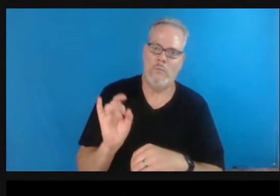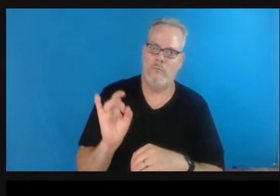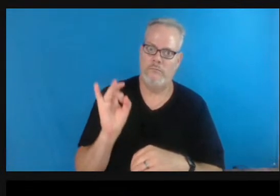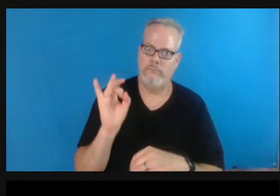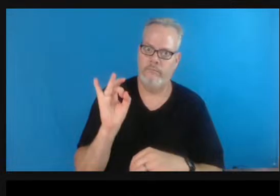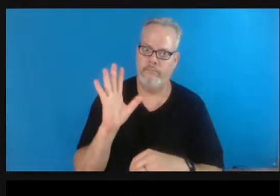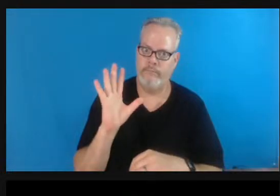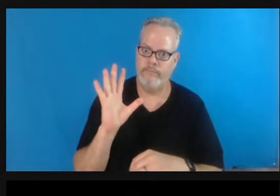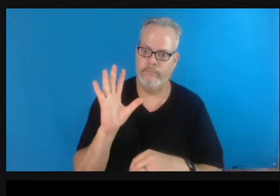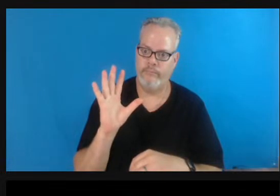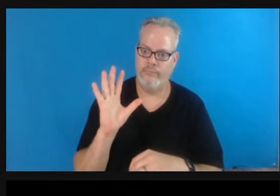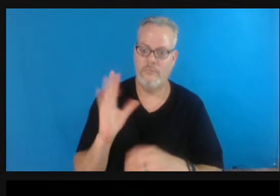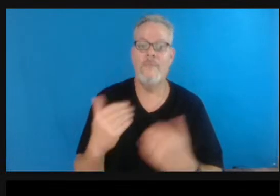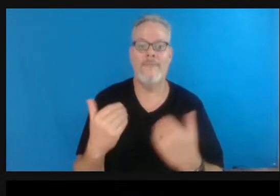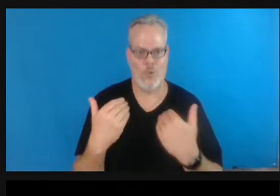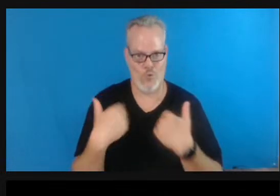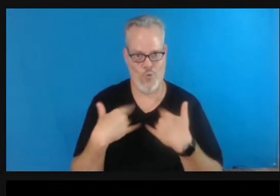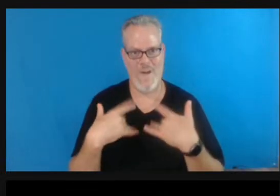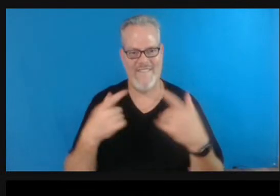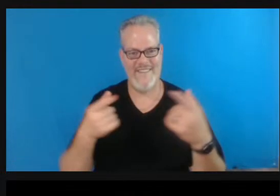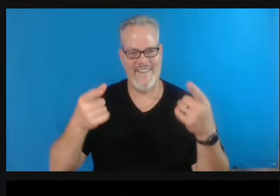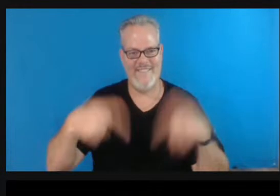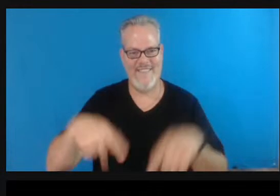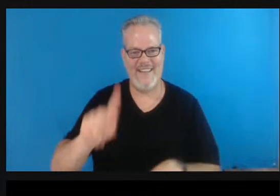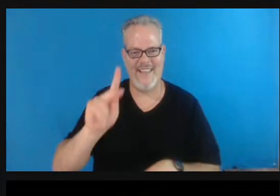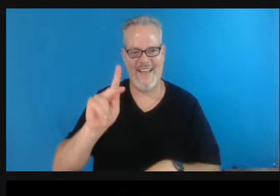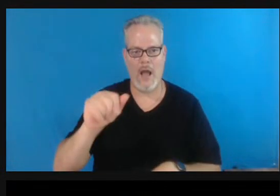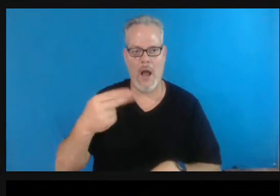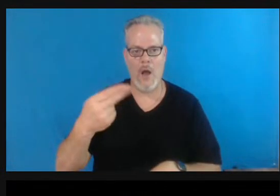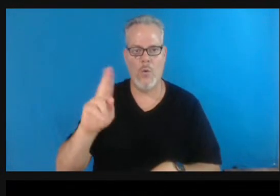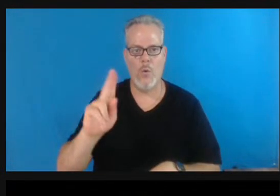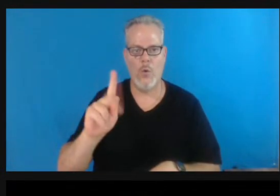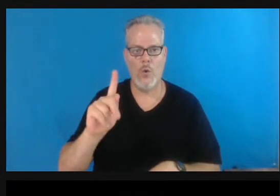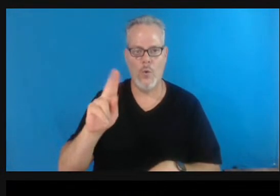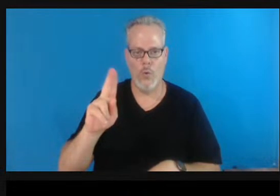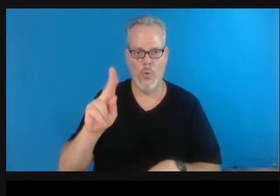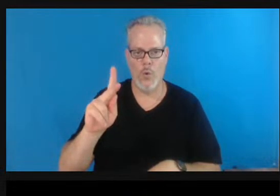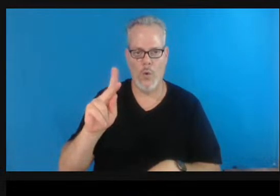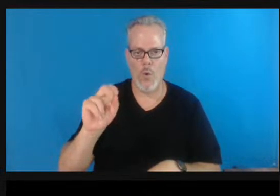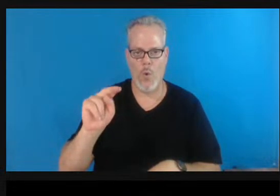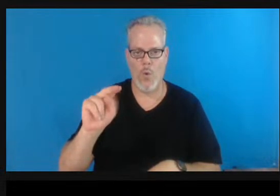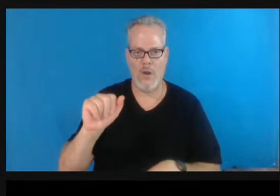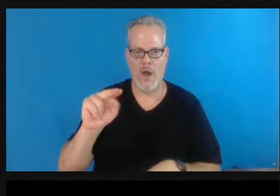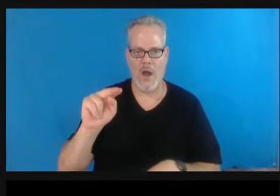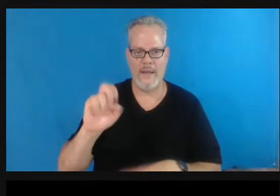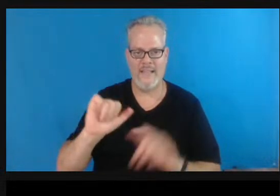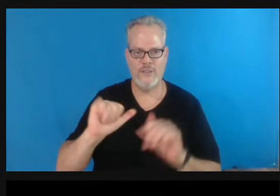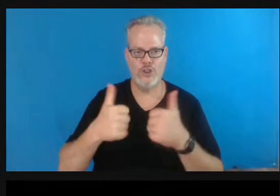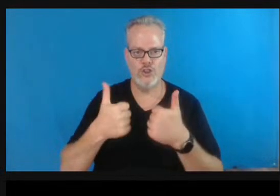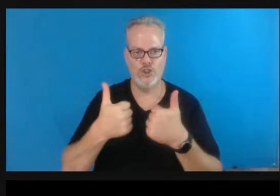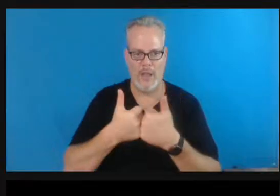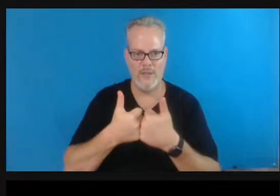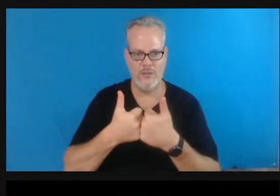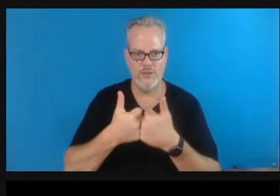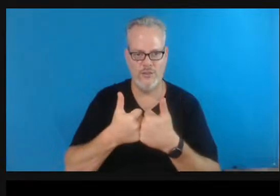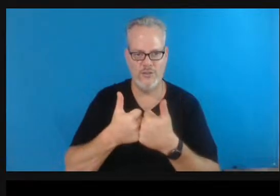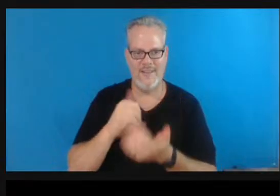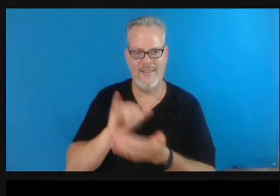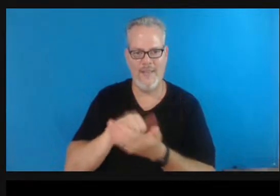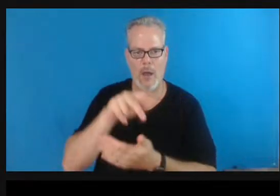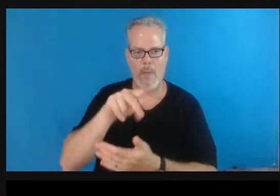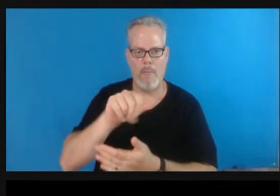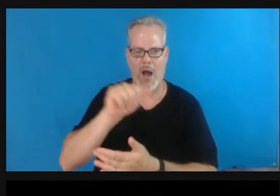We have an event down at the Kahuku unit. It is the Konani Challenge. Let the Pa'ani